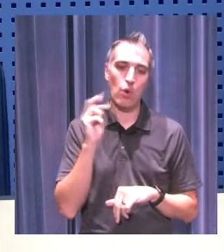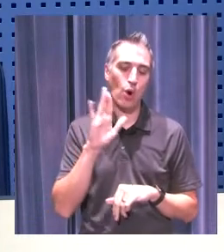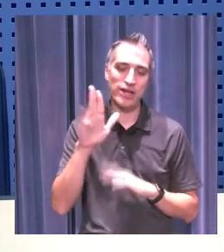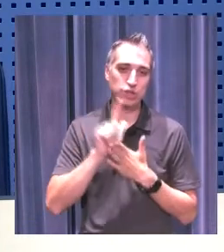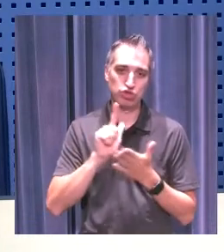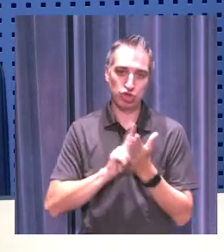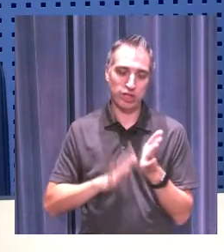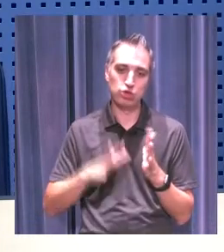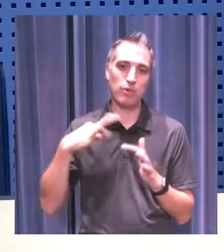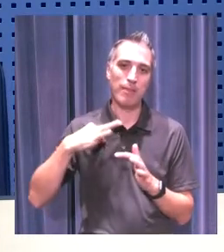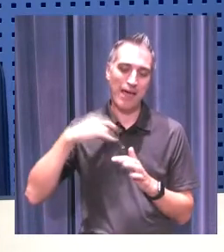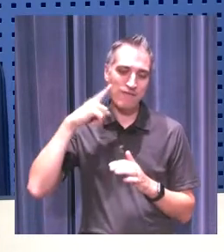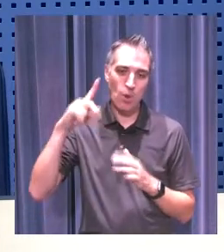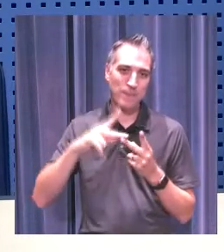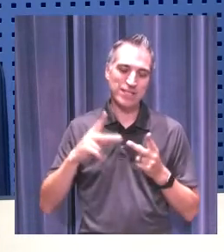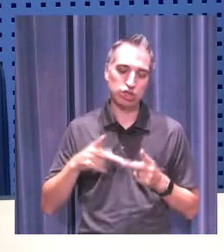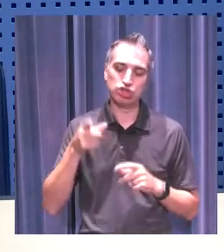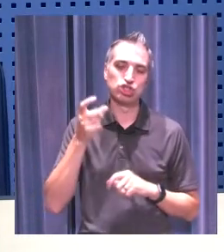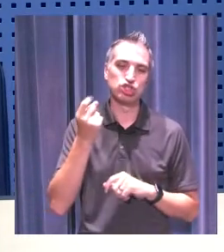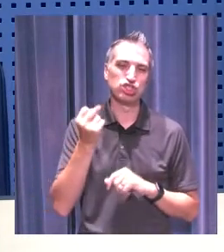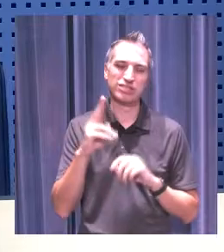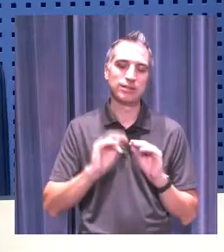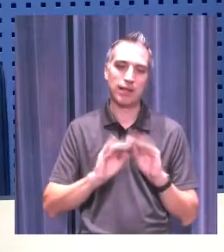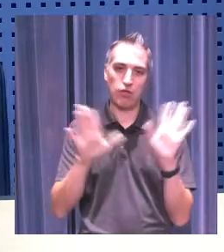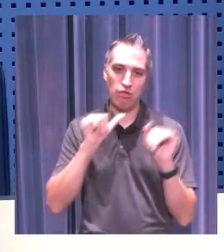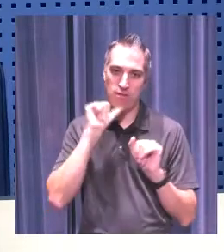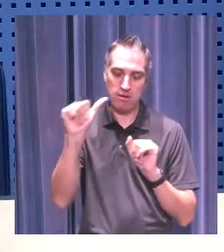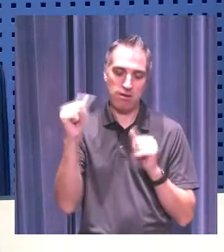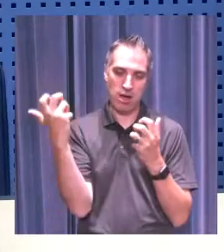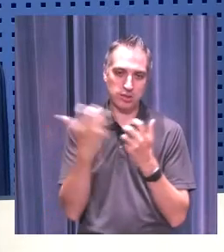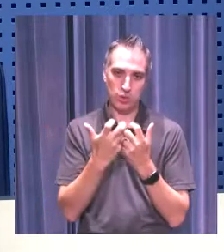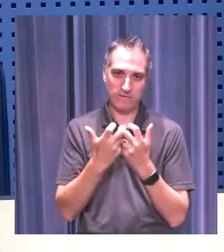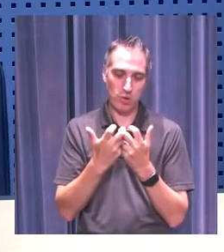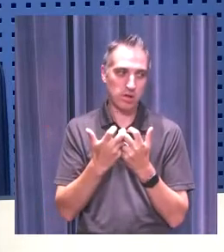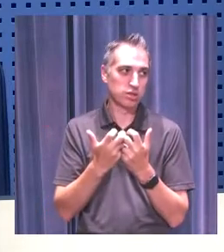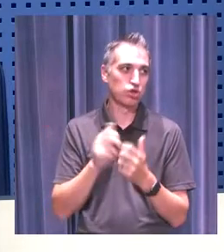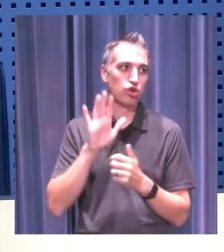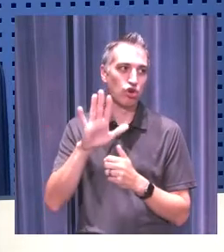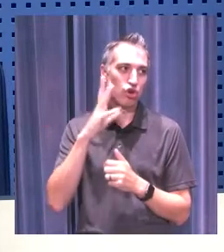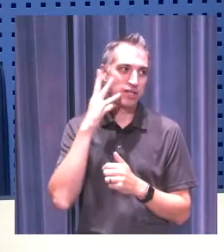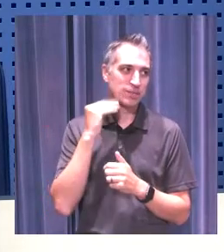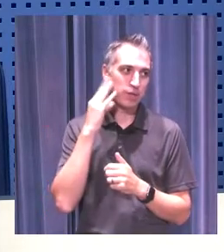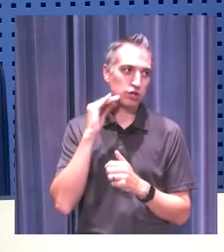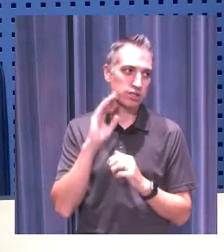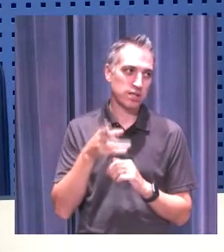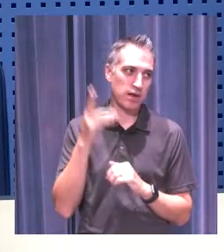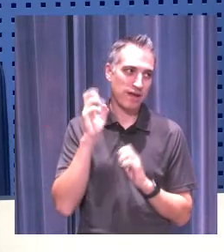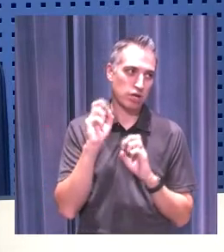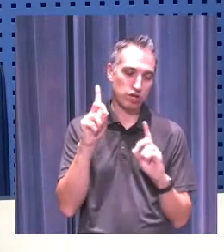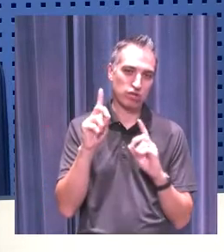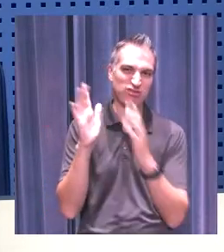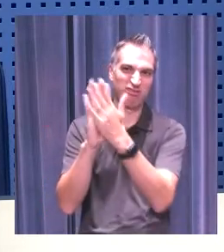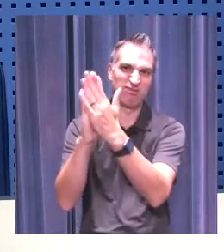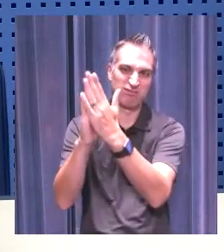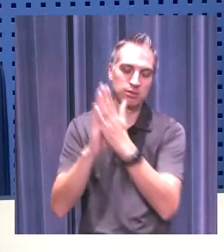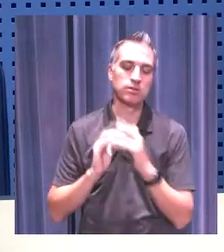attorney to apply for a position she is clearly not suited for. Her experience in higher education is nil.